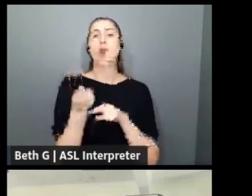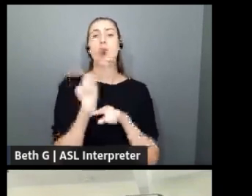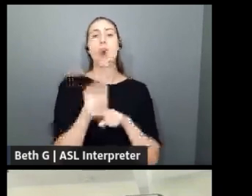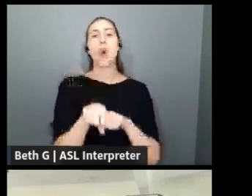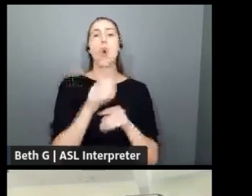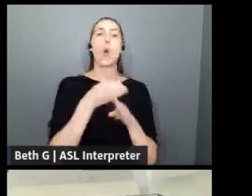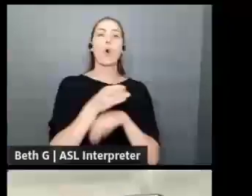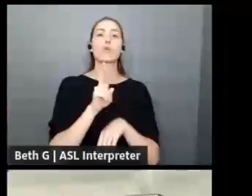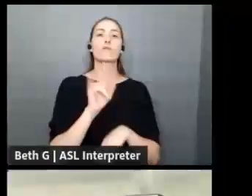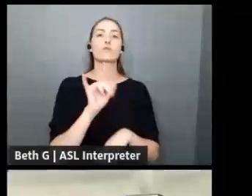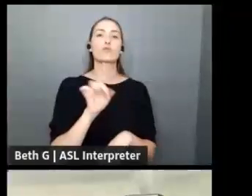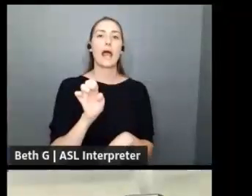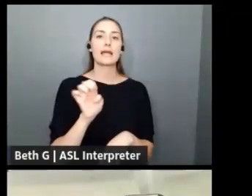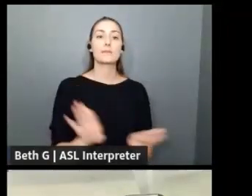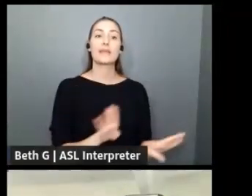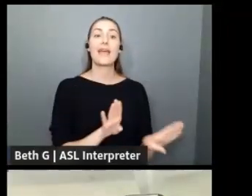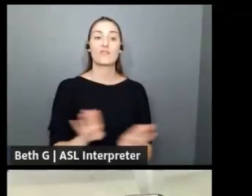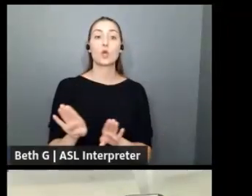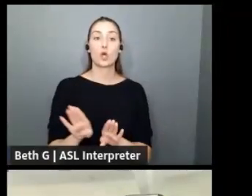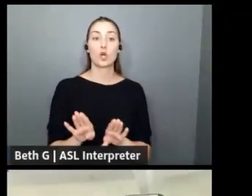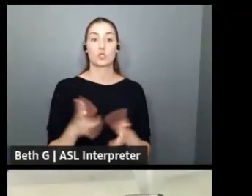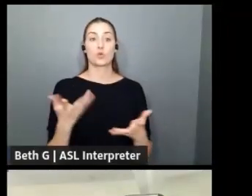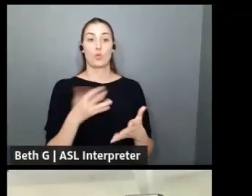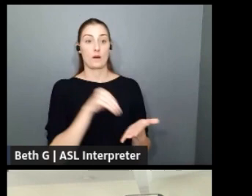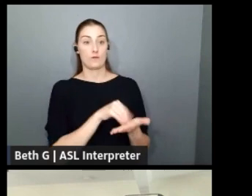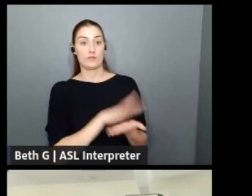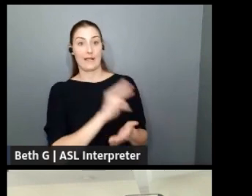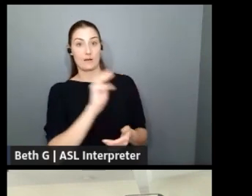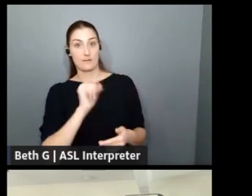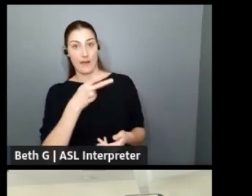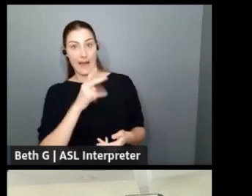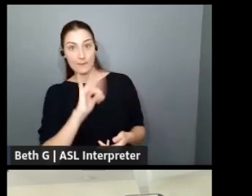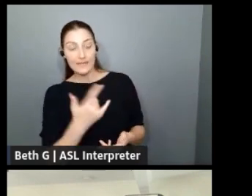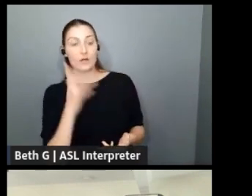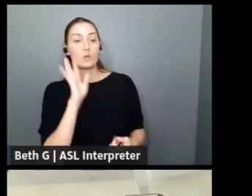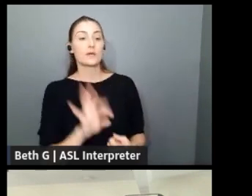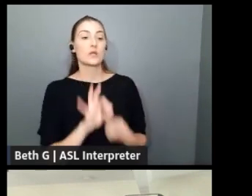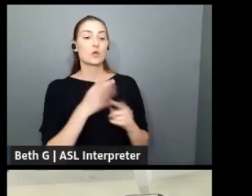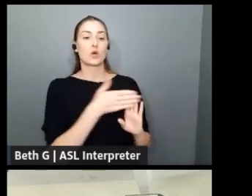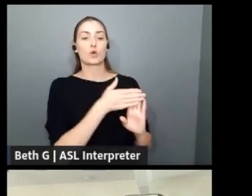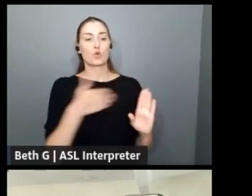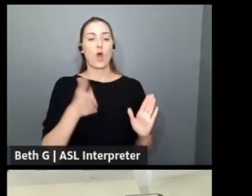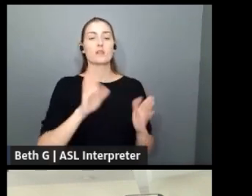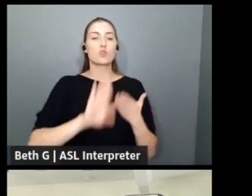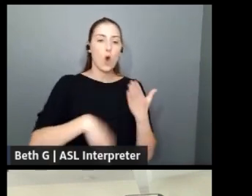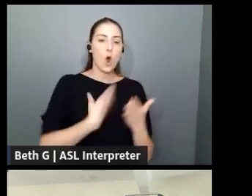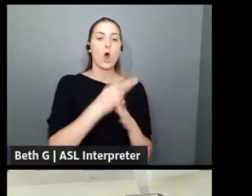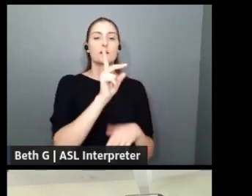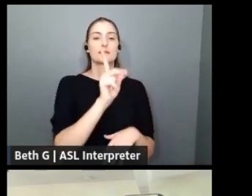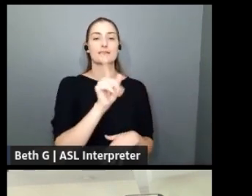mapping section is what's going to be unique across all the DynamoDB tables we'd be creating.